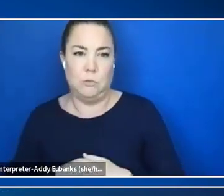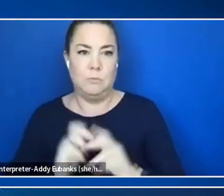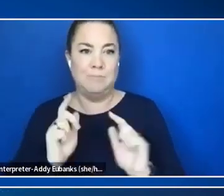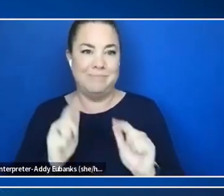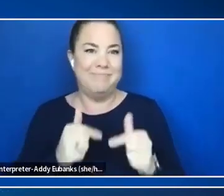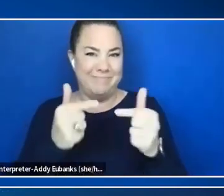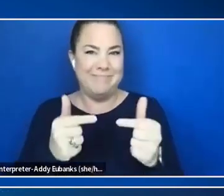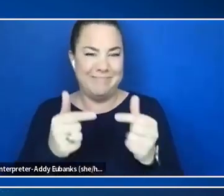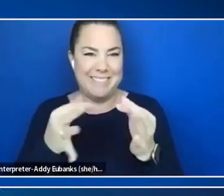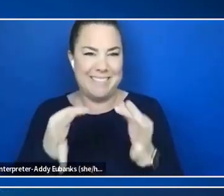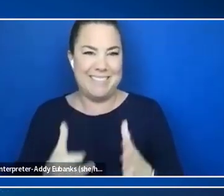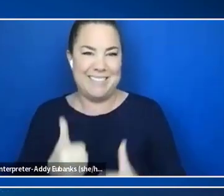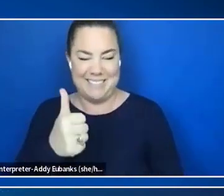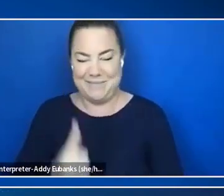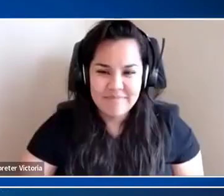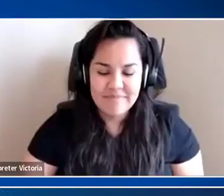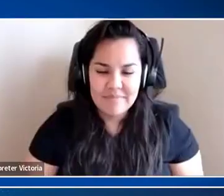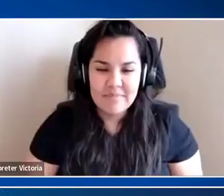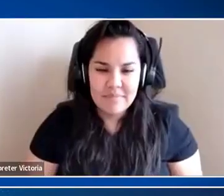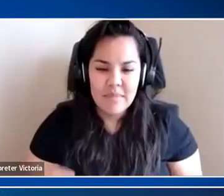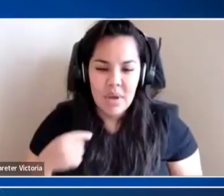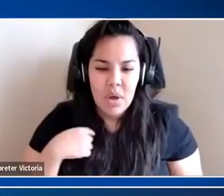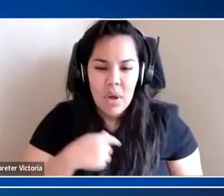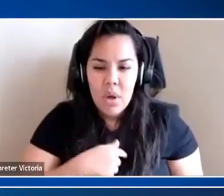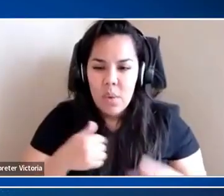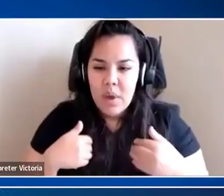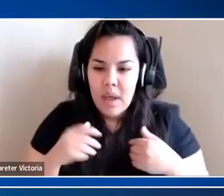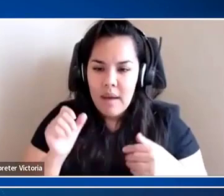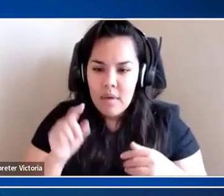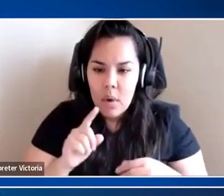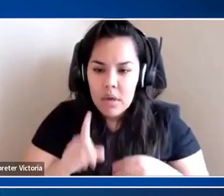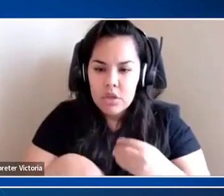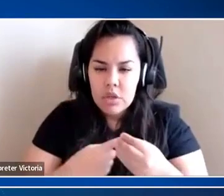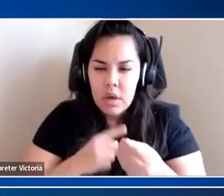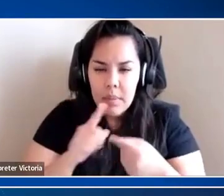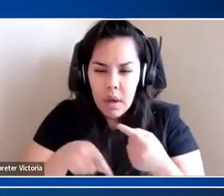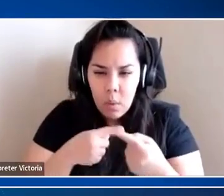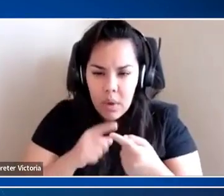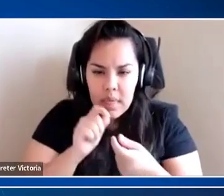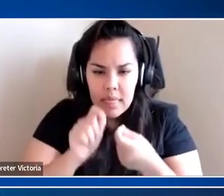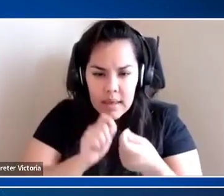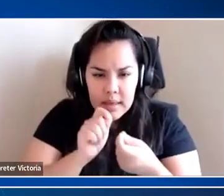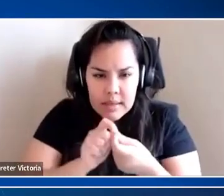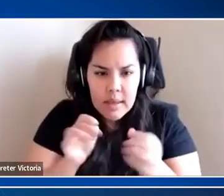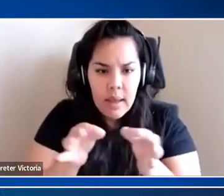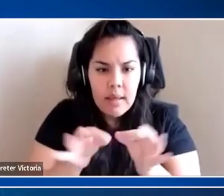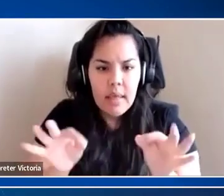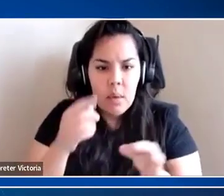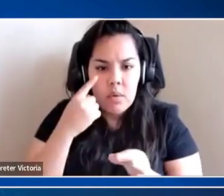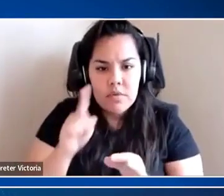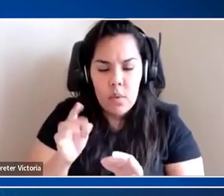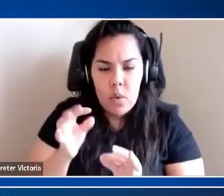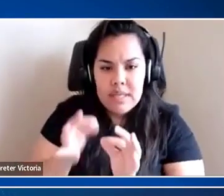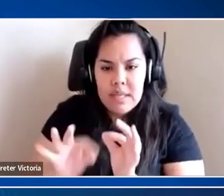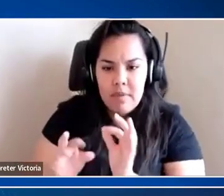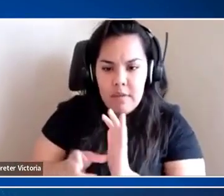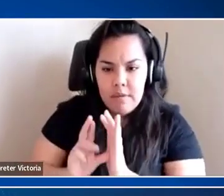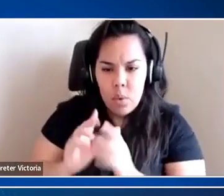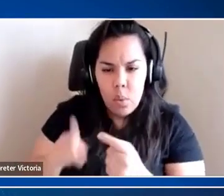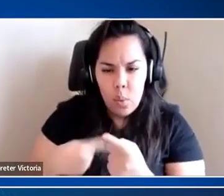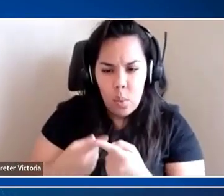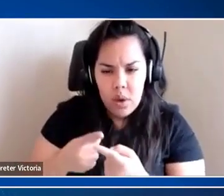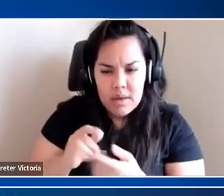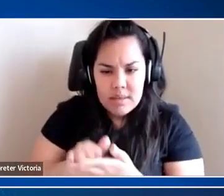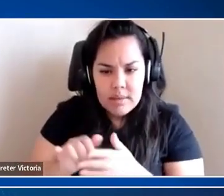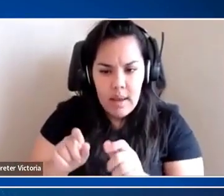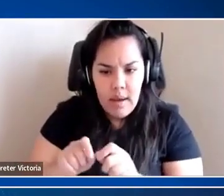We have a question about when the exact language for the simplified review is coming out. And, before I throw anything to the panel,